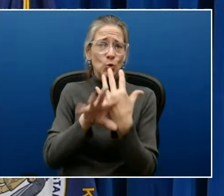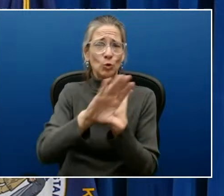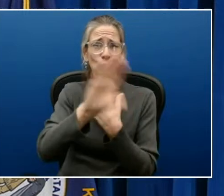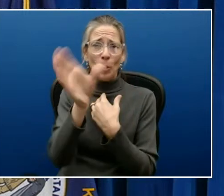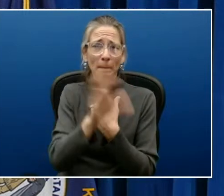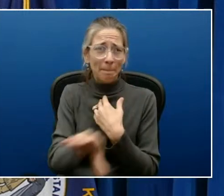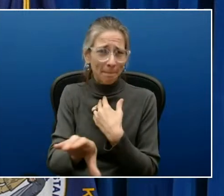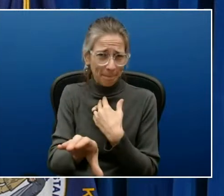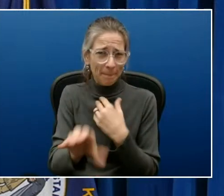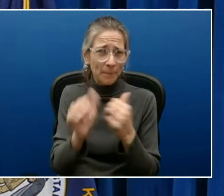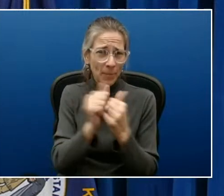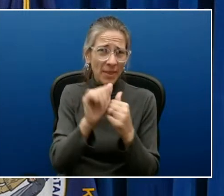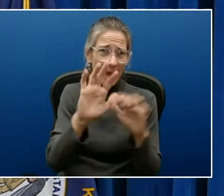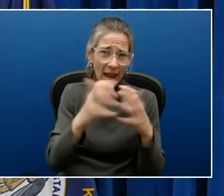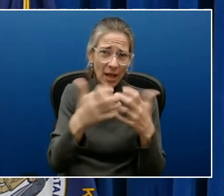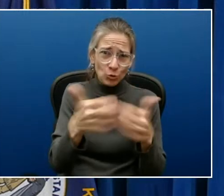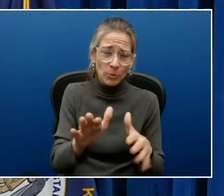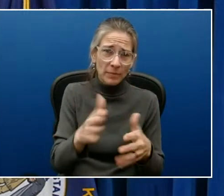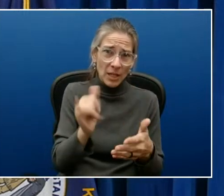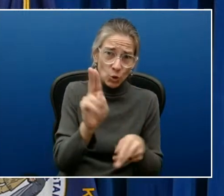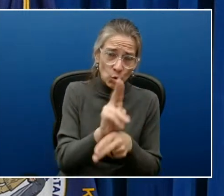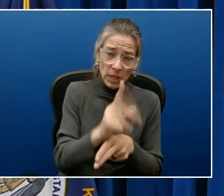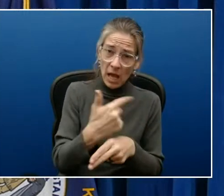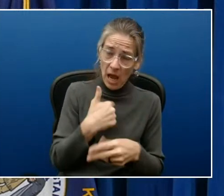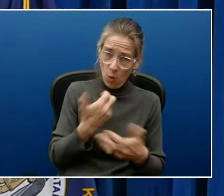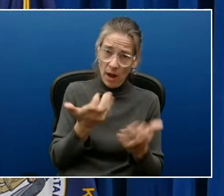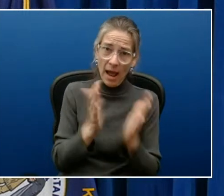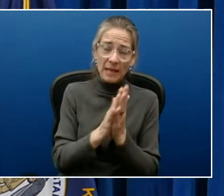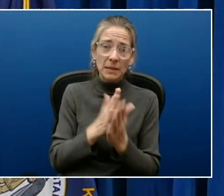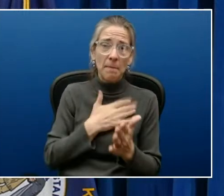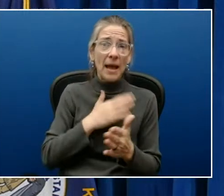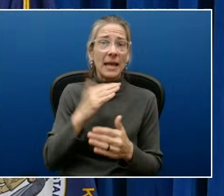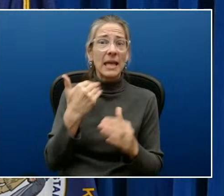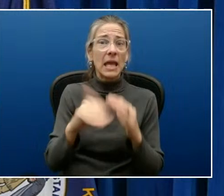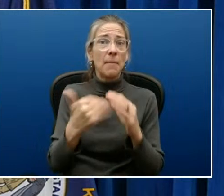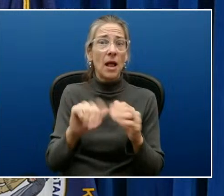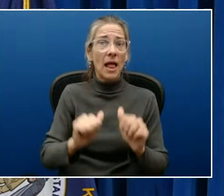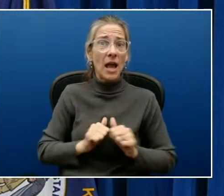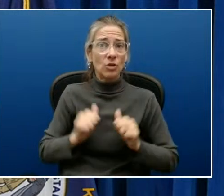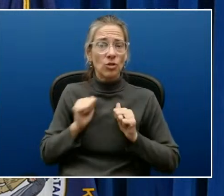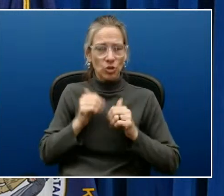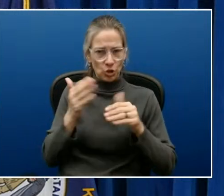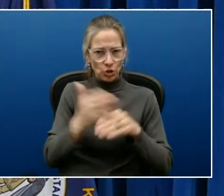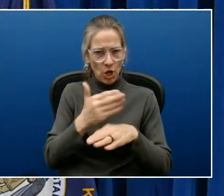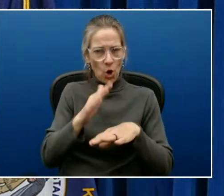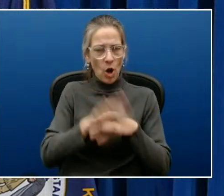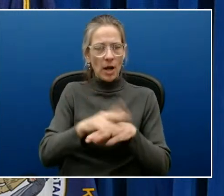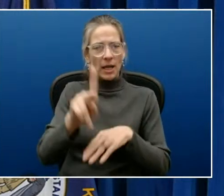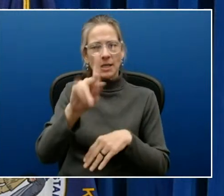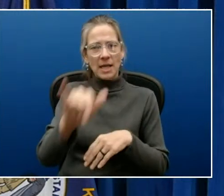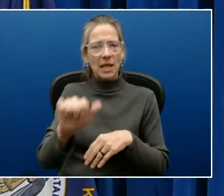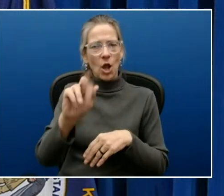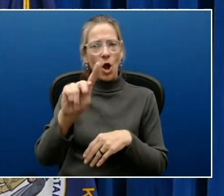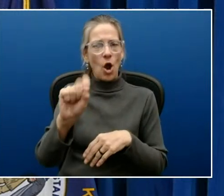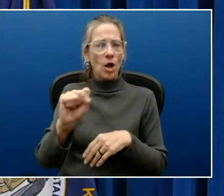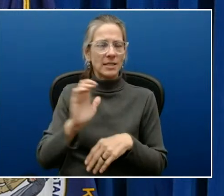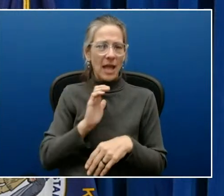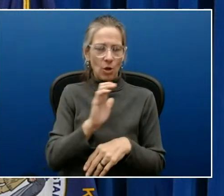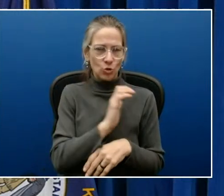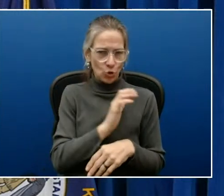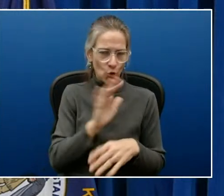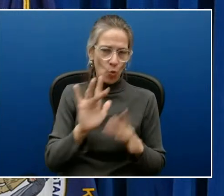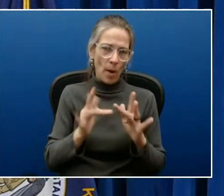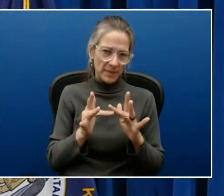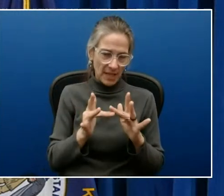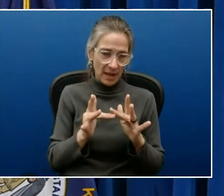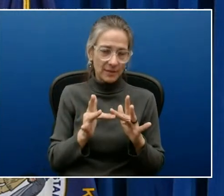and I'm going to ask that my email address be shared on the Kentucky Arts Council website after my tenure is done to make me